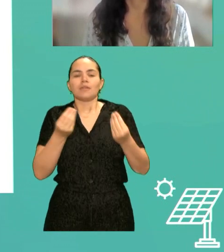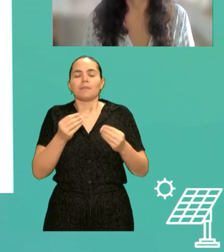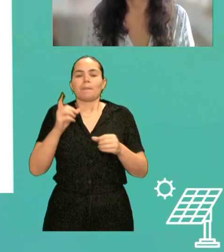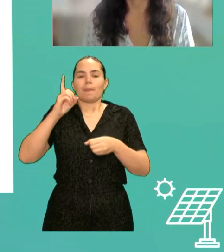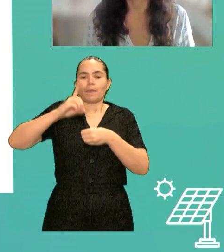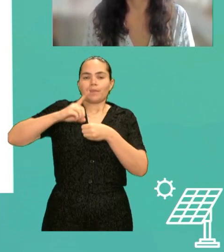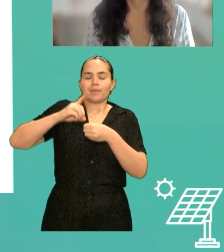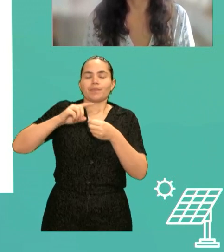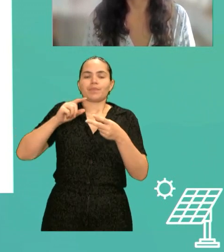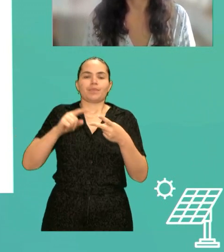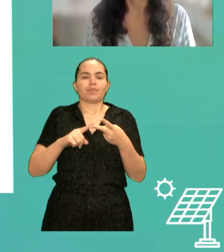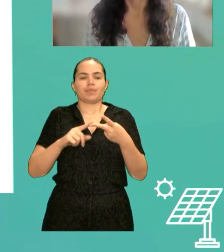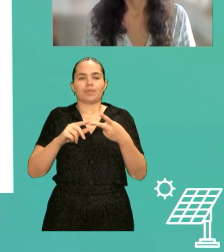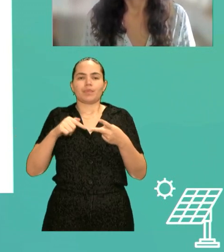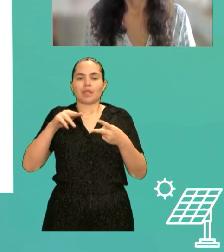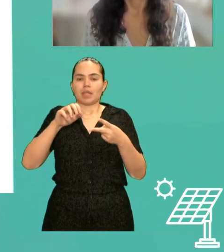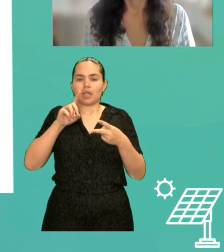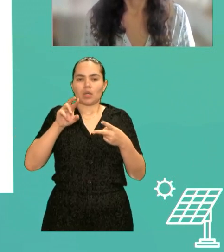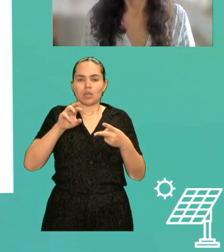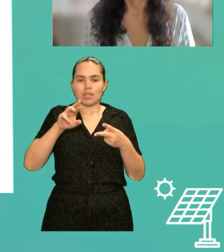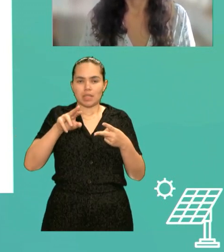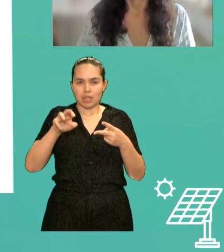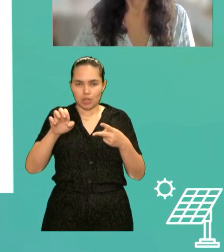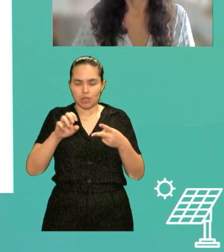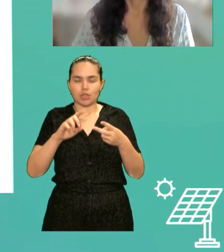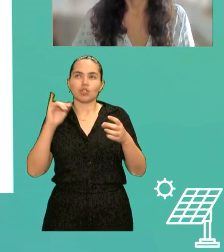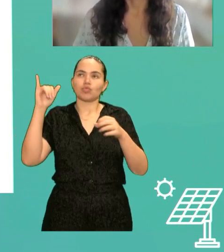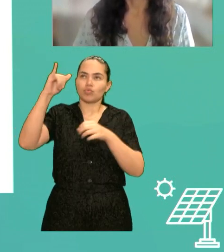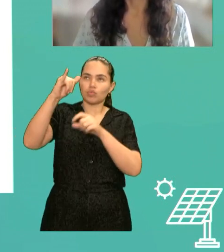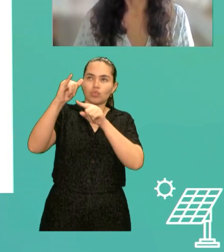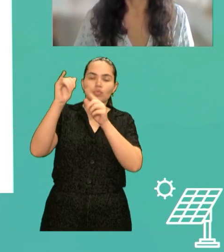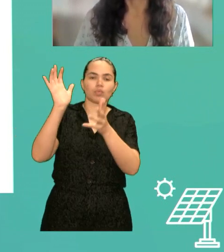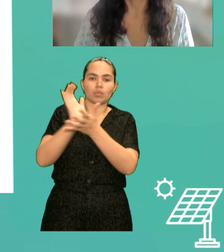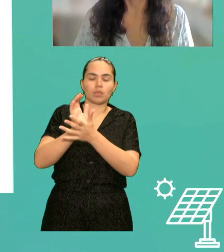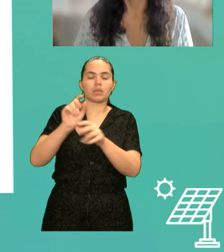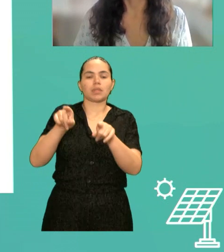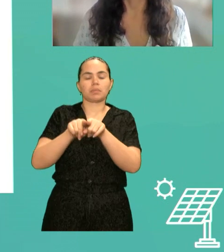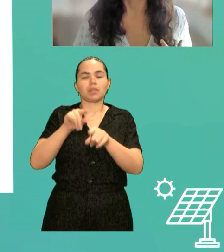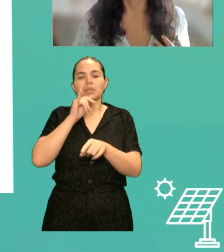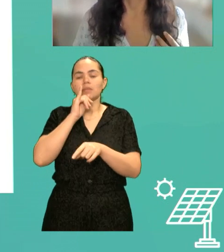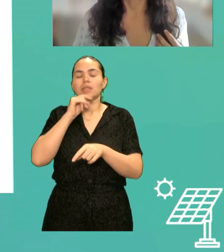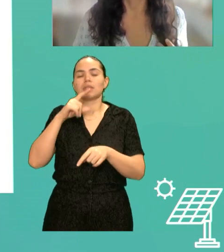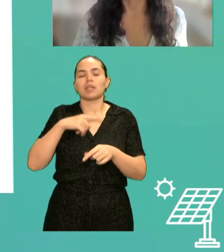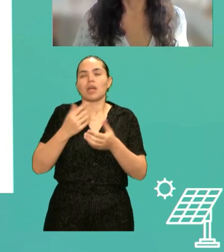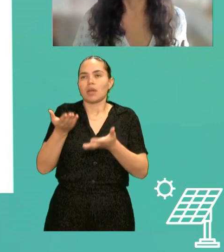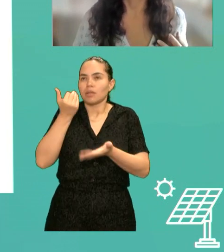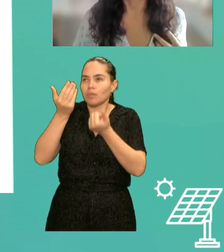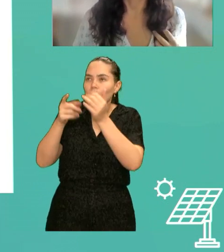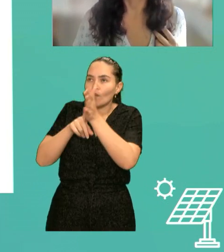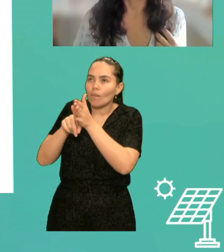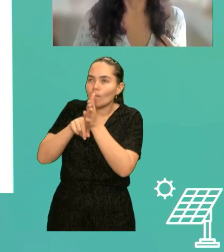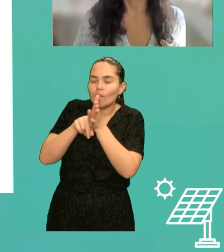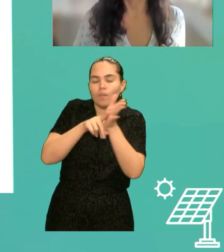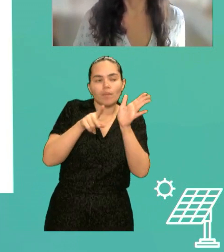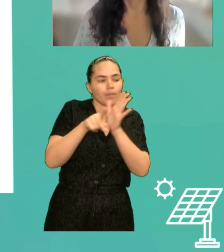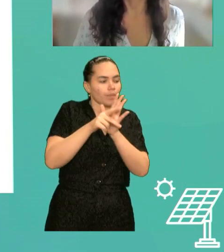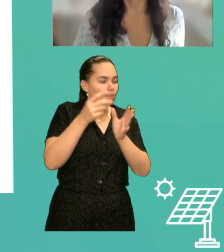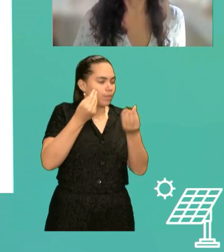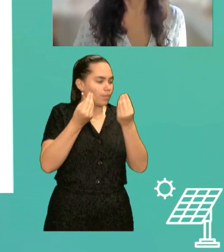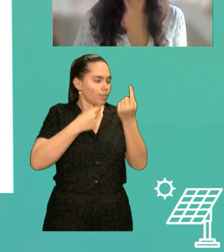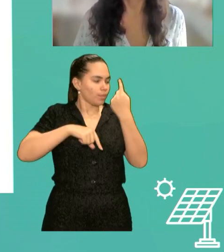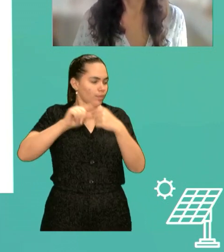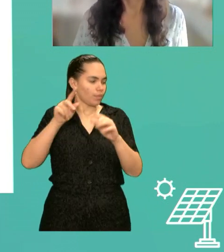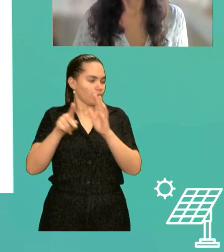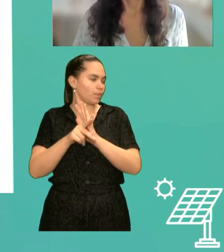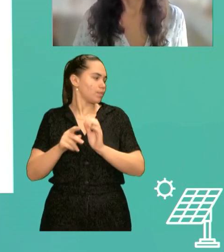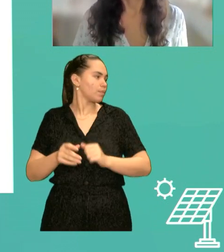SAFs, and to explore these more deep decarbonization within all the operations. And also methanol